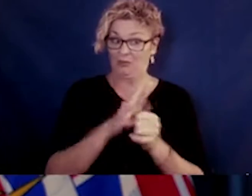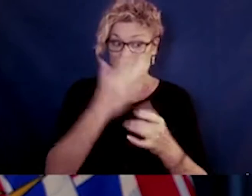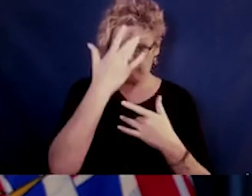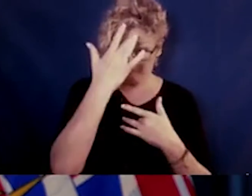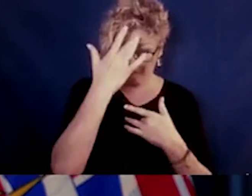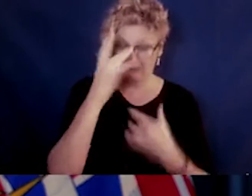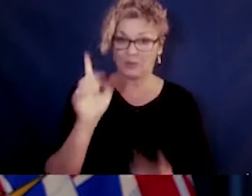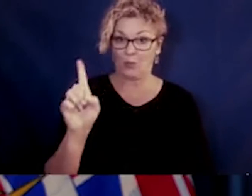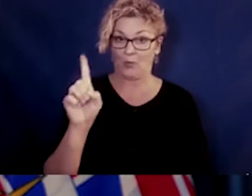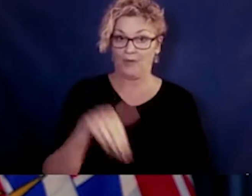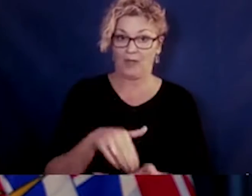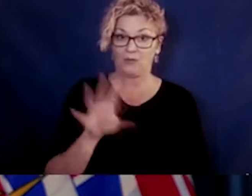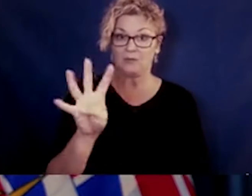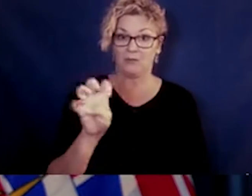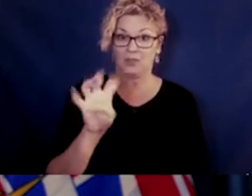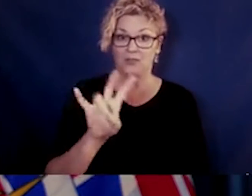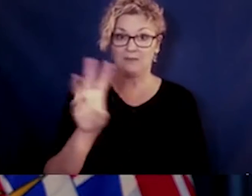and to remember.